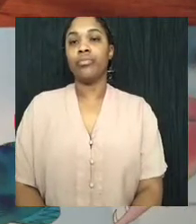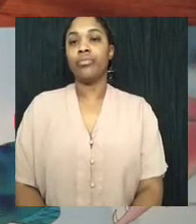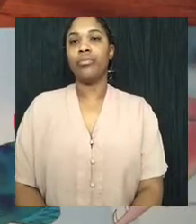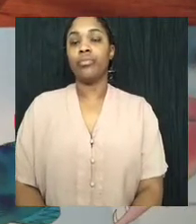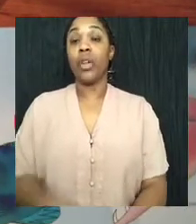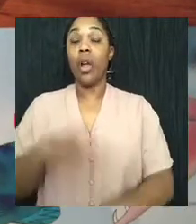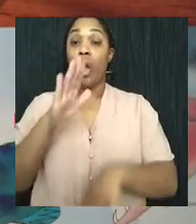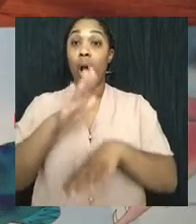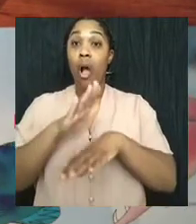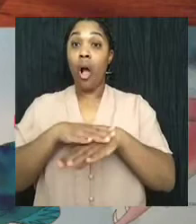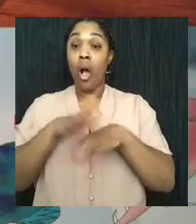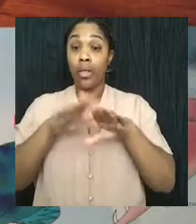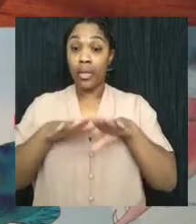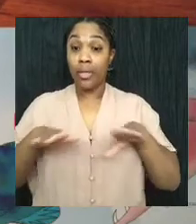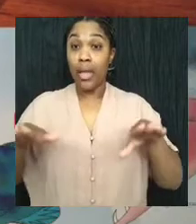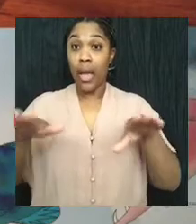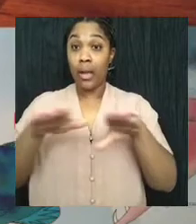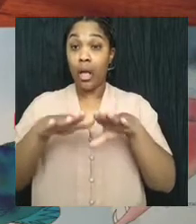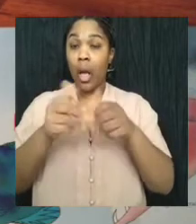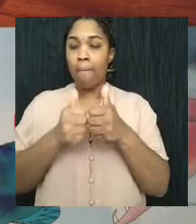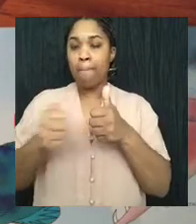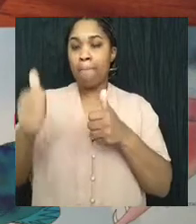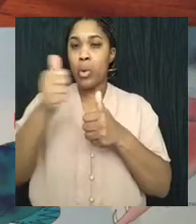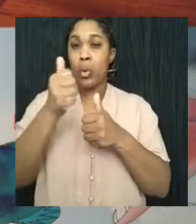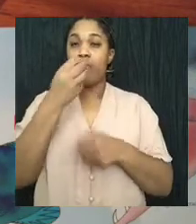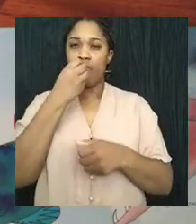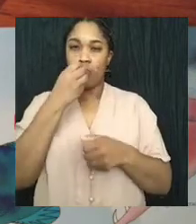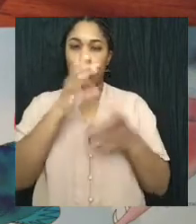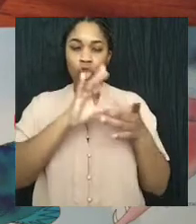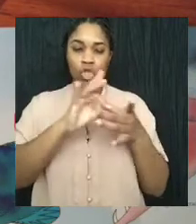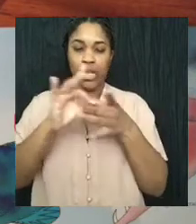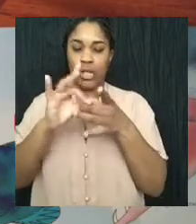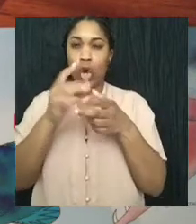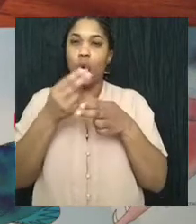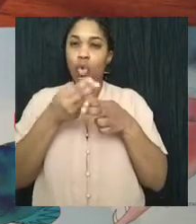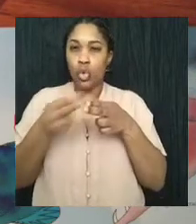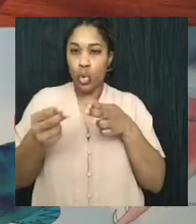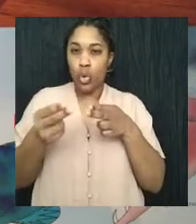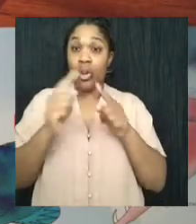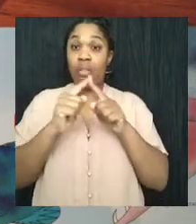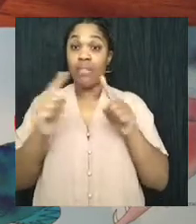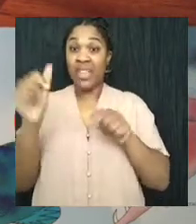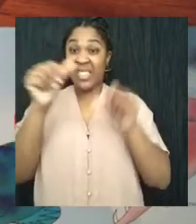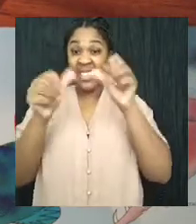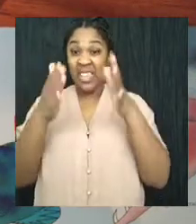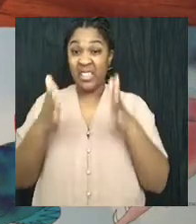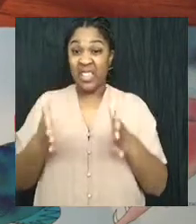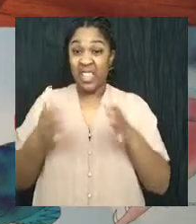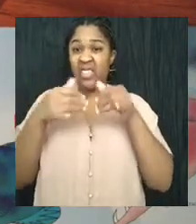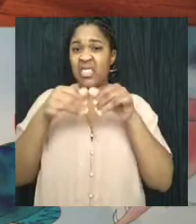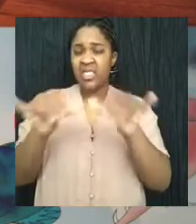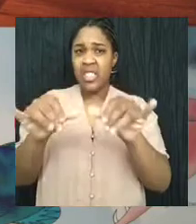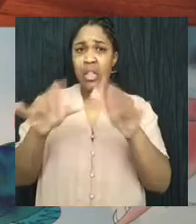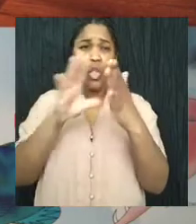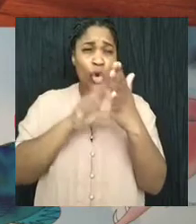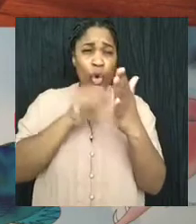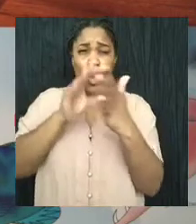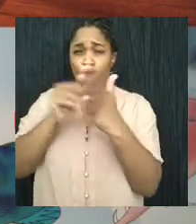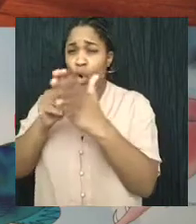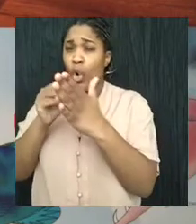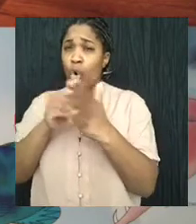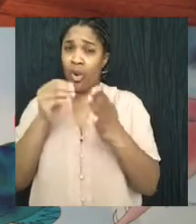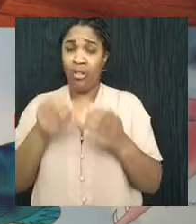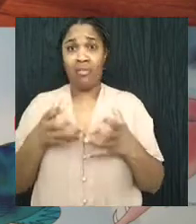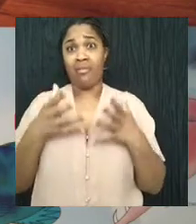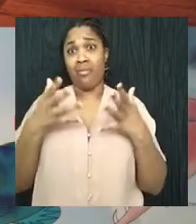On land, most food chains are short, but scientists still have much to learn about them.